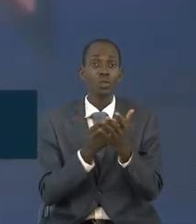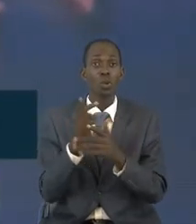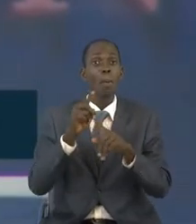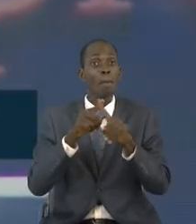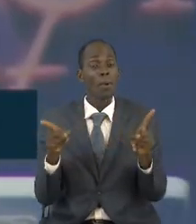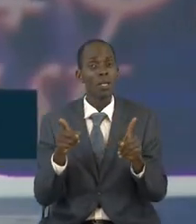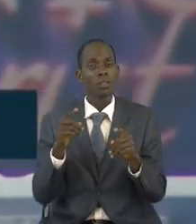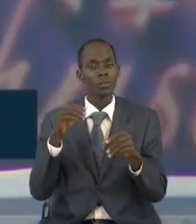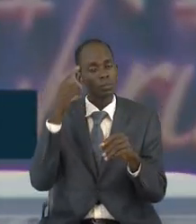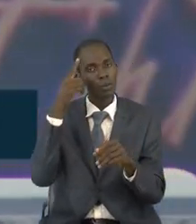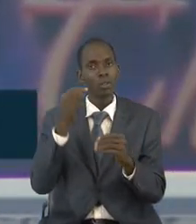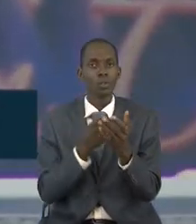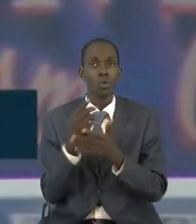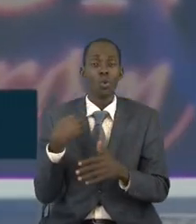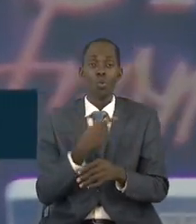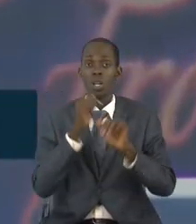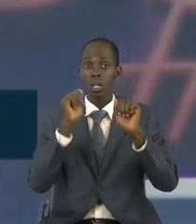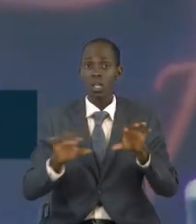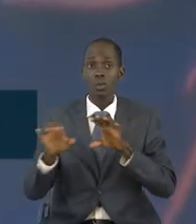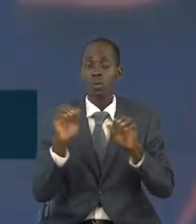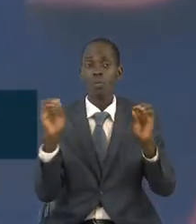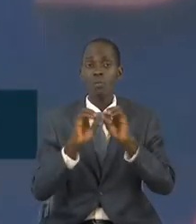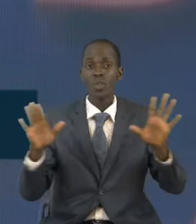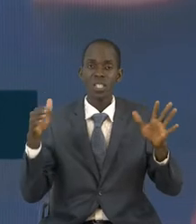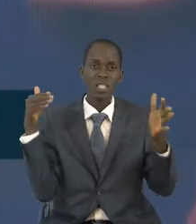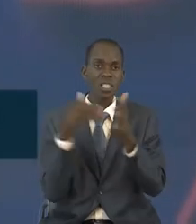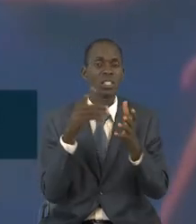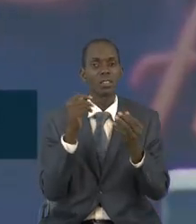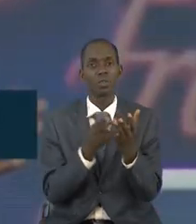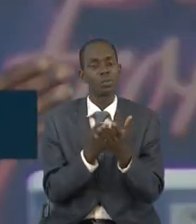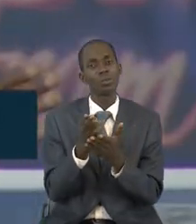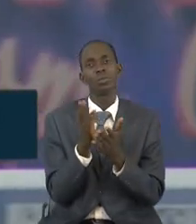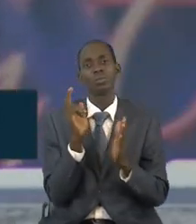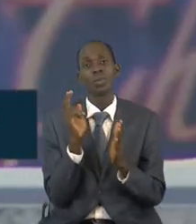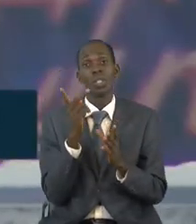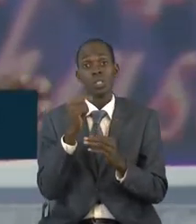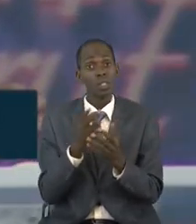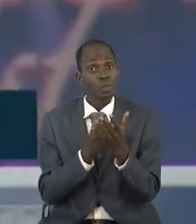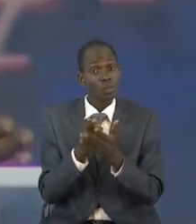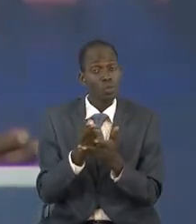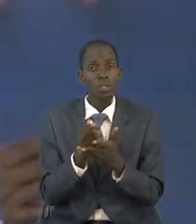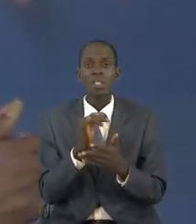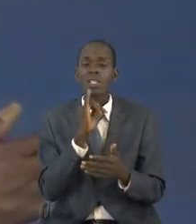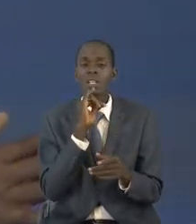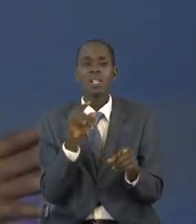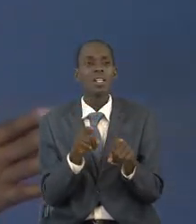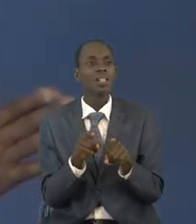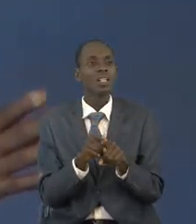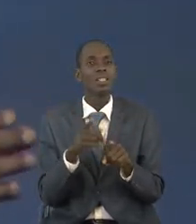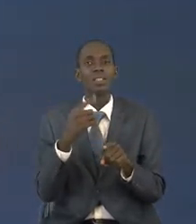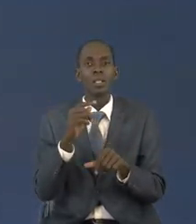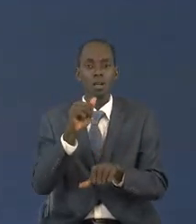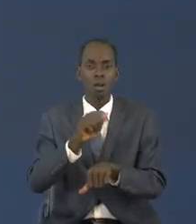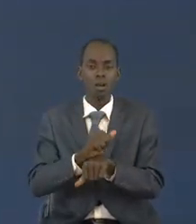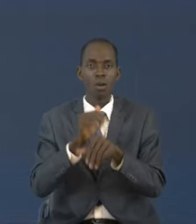do nothing against the truth. The truth is like the rock of